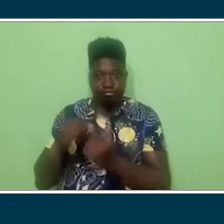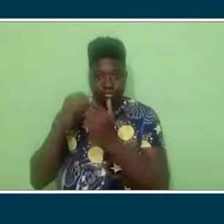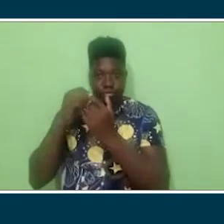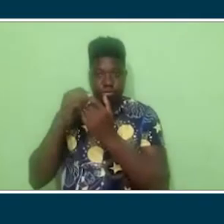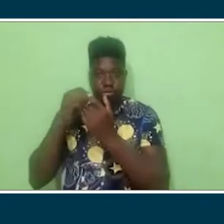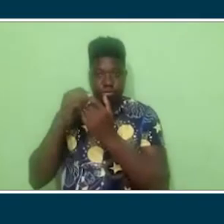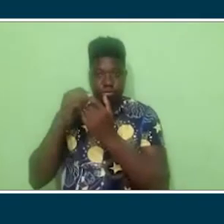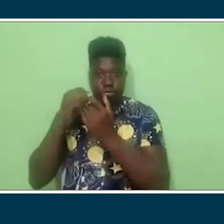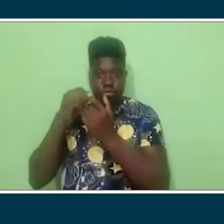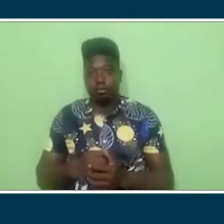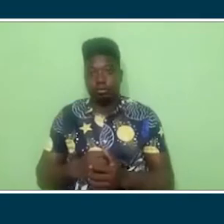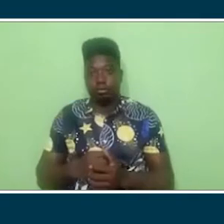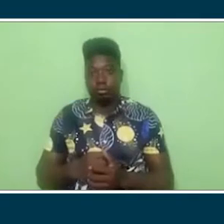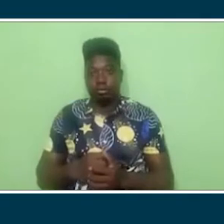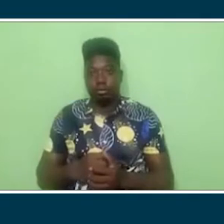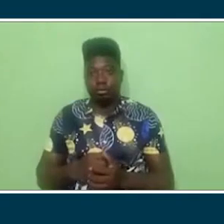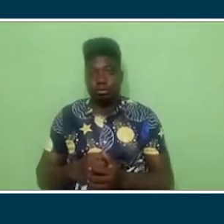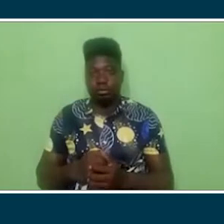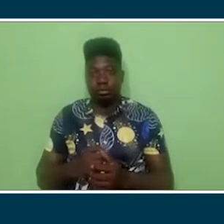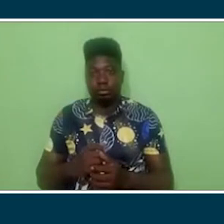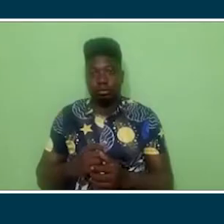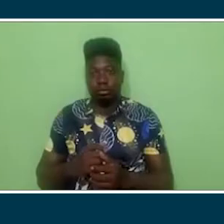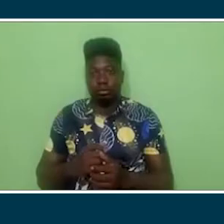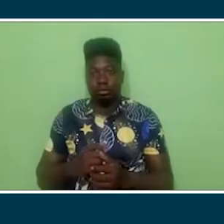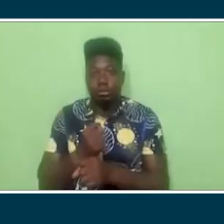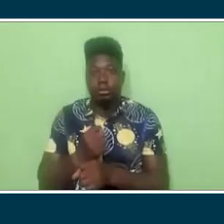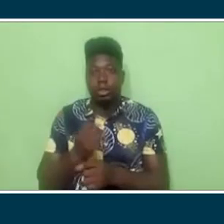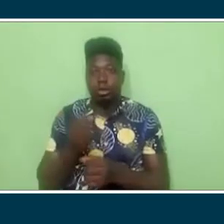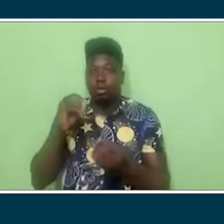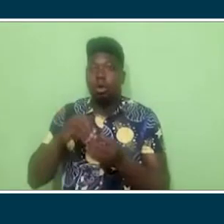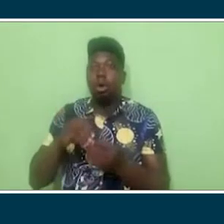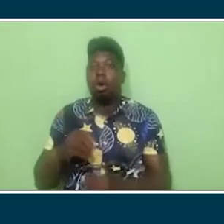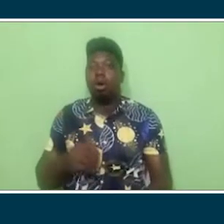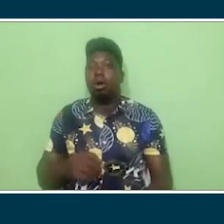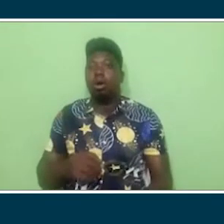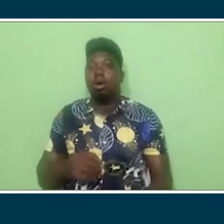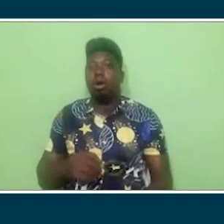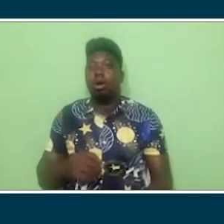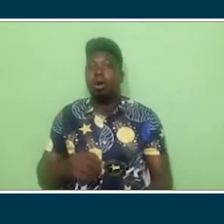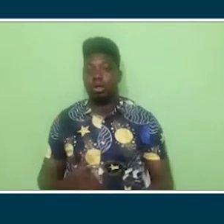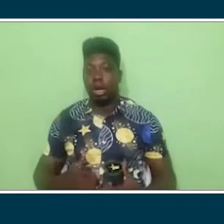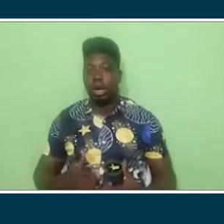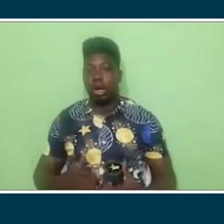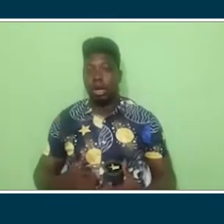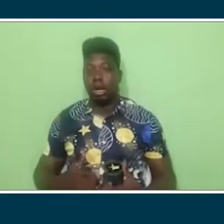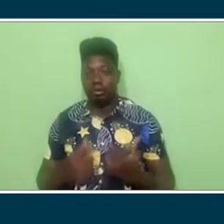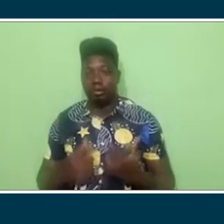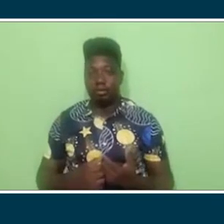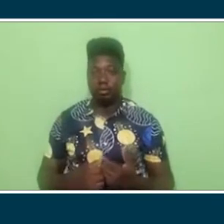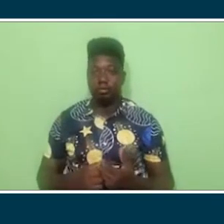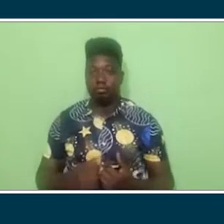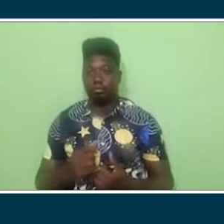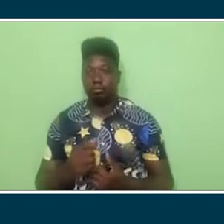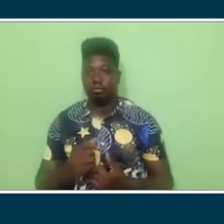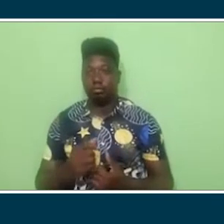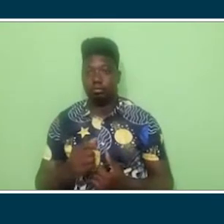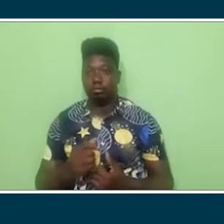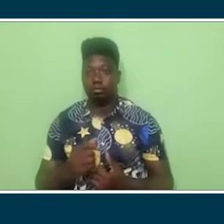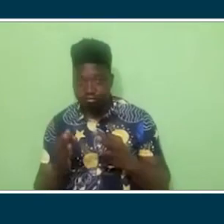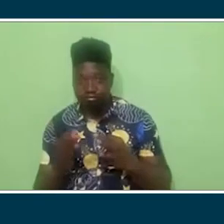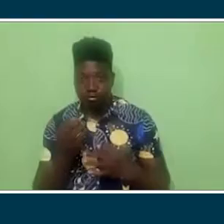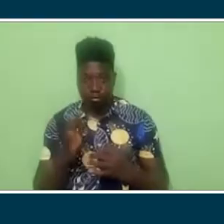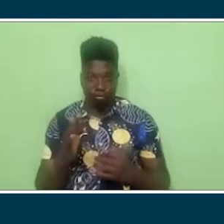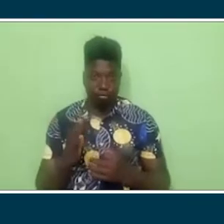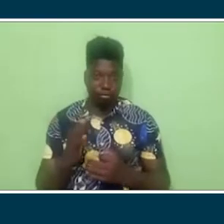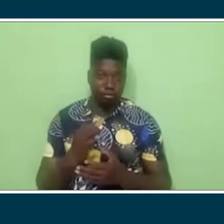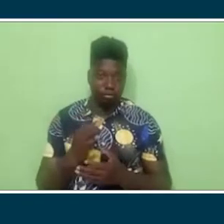takes on a more iniquitous life. So instead of somebody has done or said something,